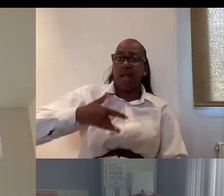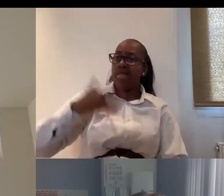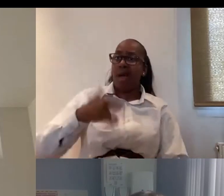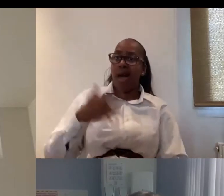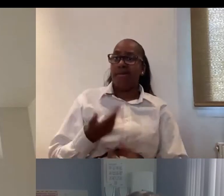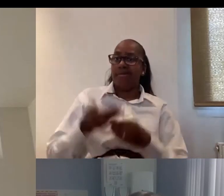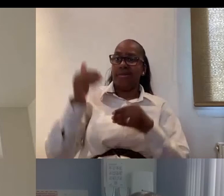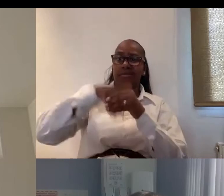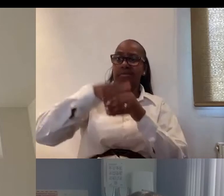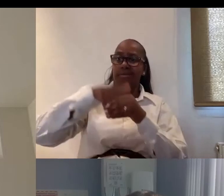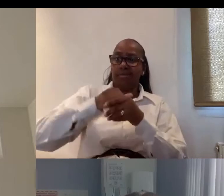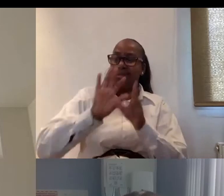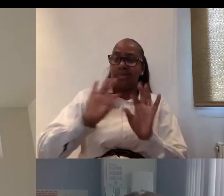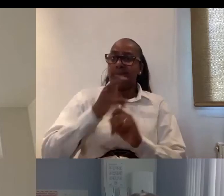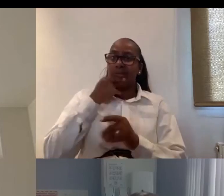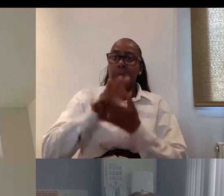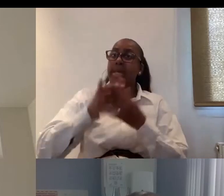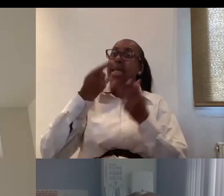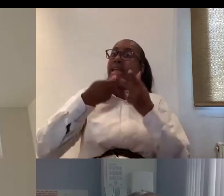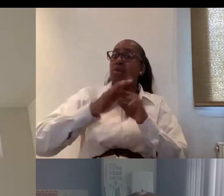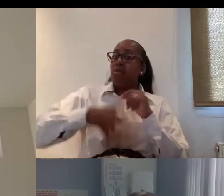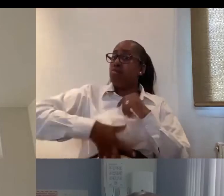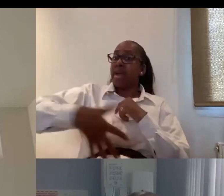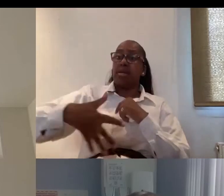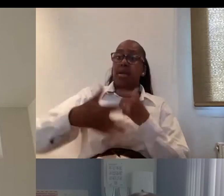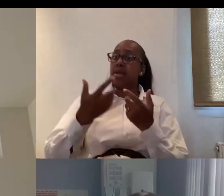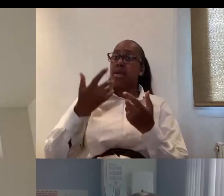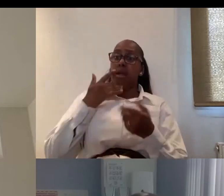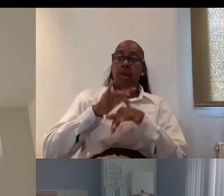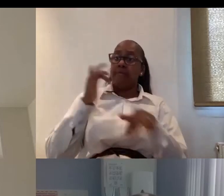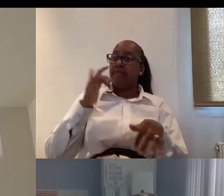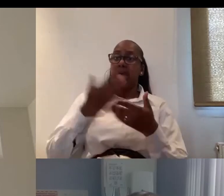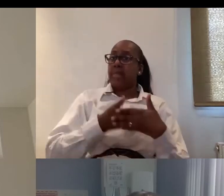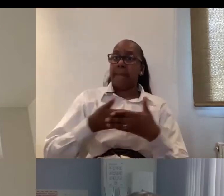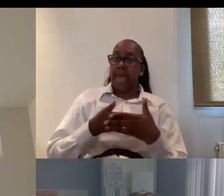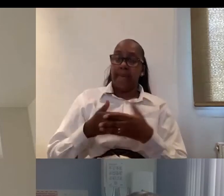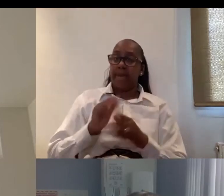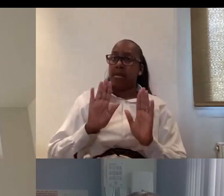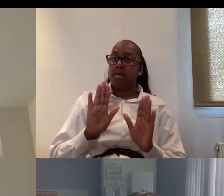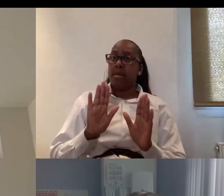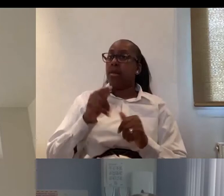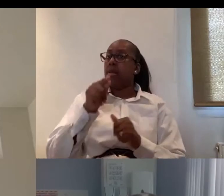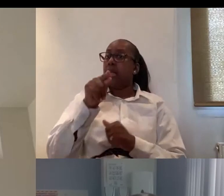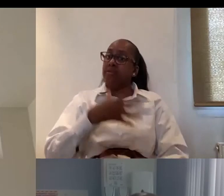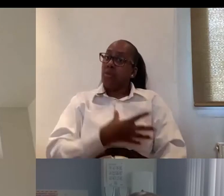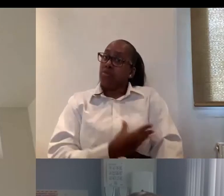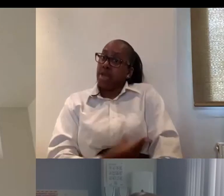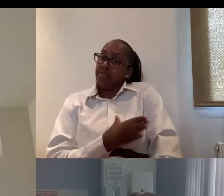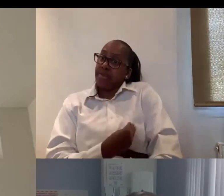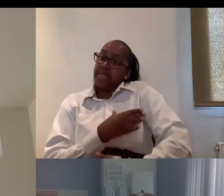you. If you are pregnant, they cannot infect your unborn baby, and if you're